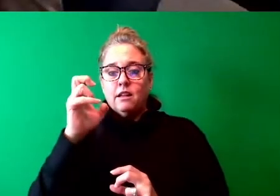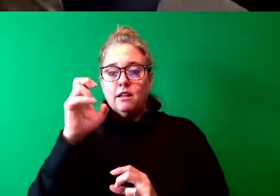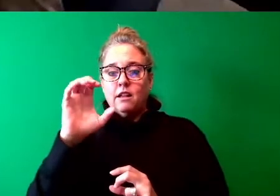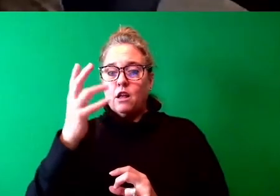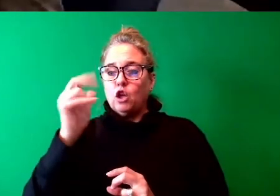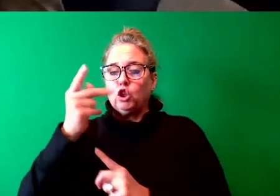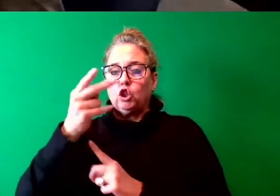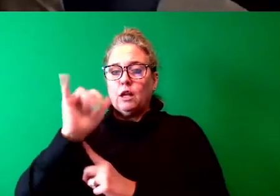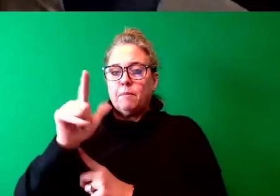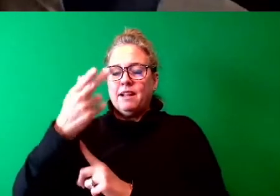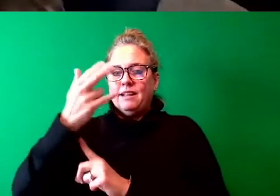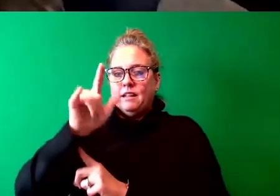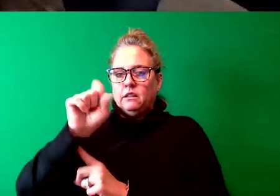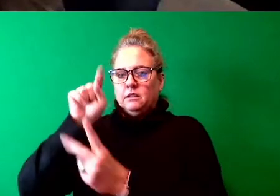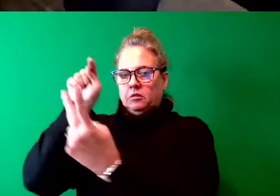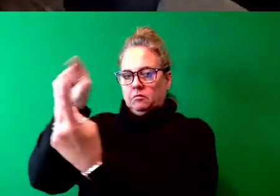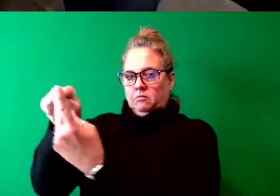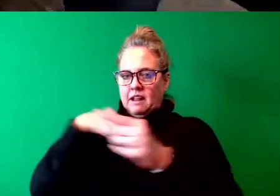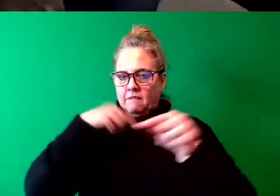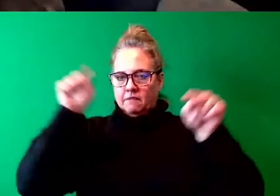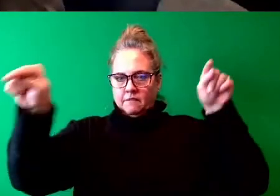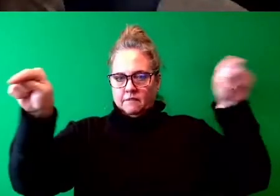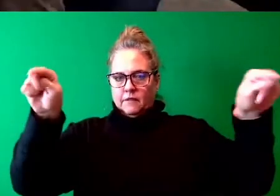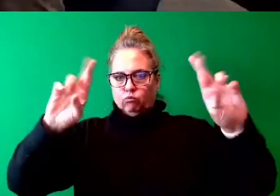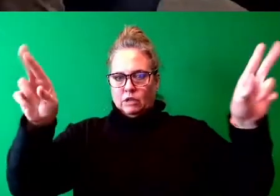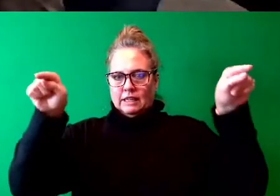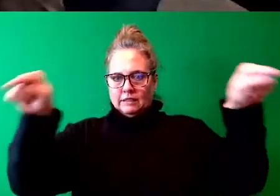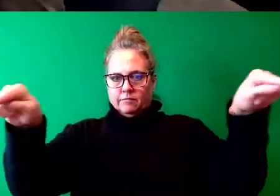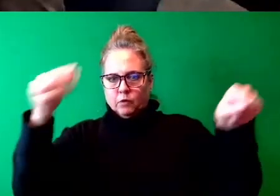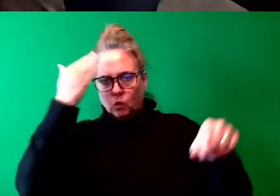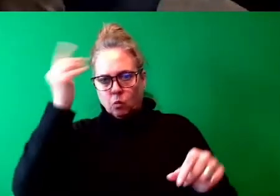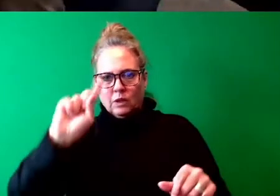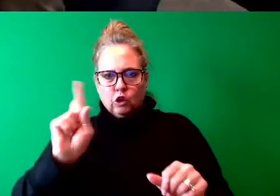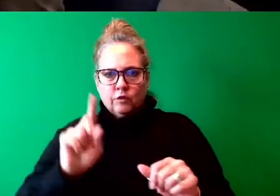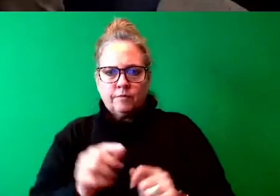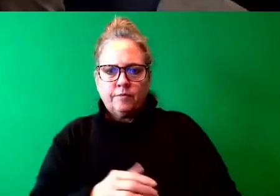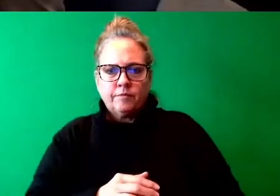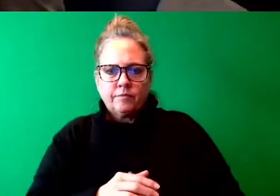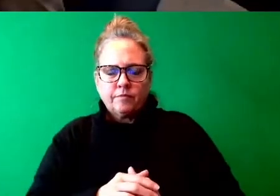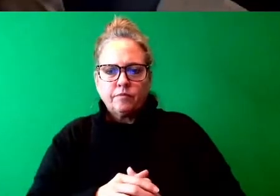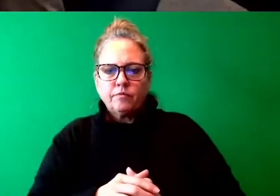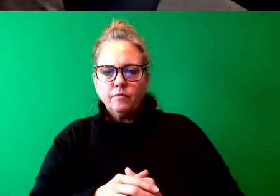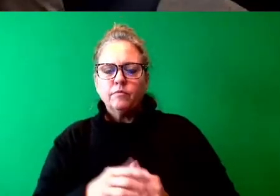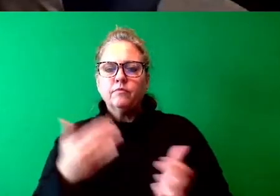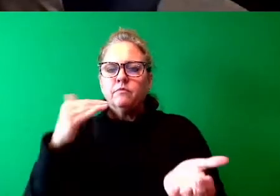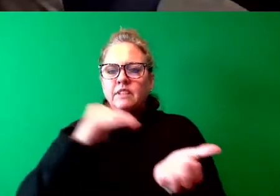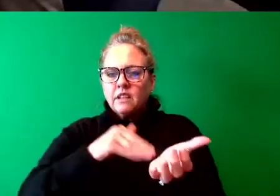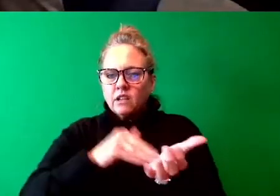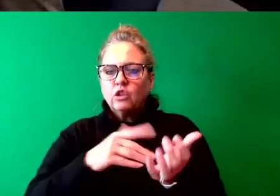pediatrician offices, primary care offices, mobile vaccinations,